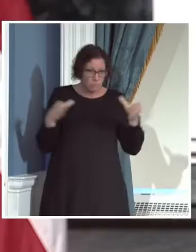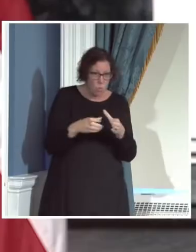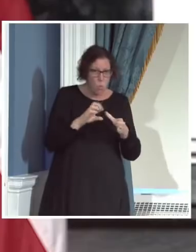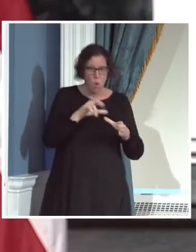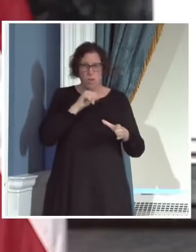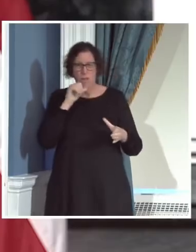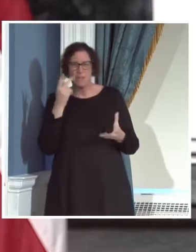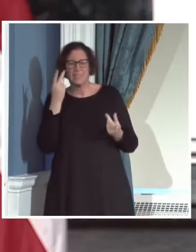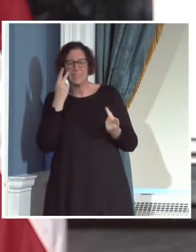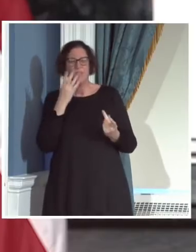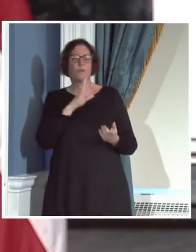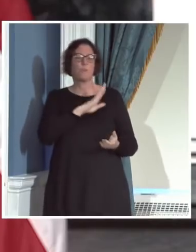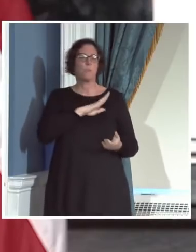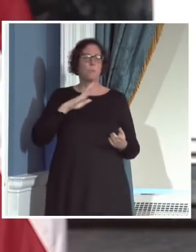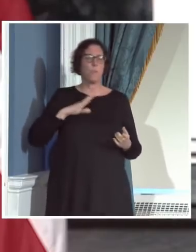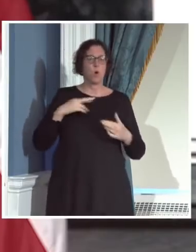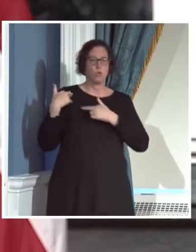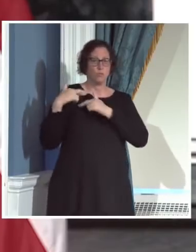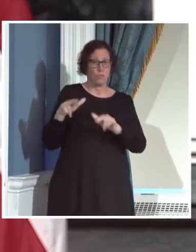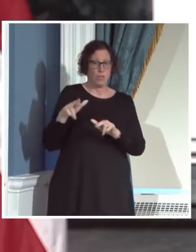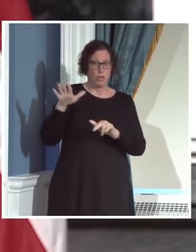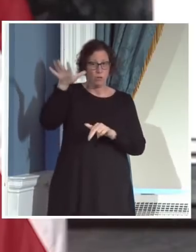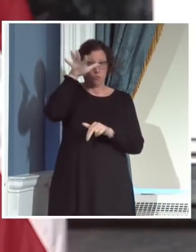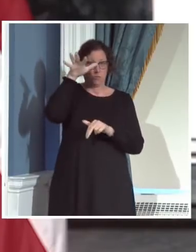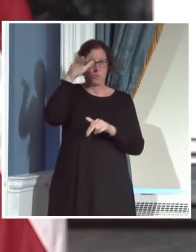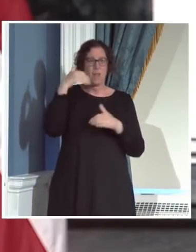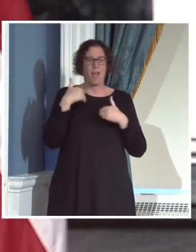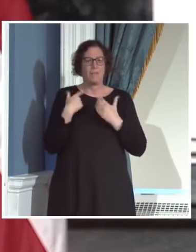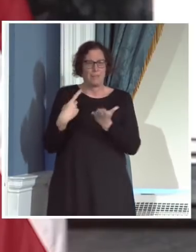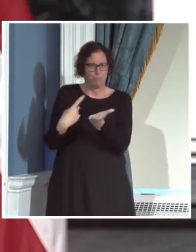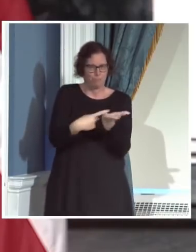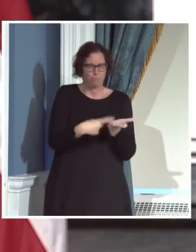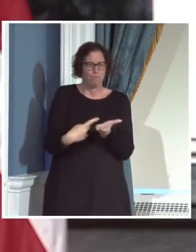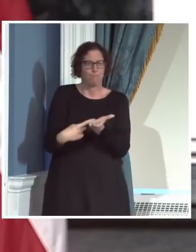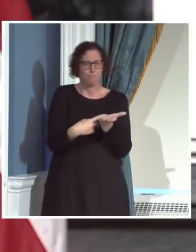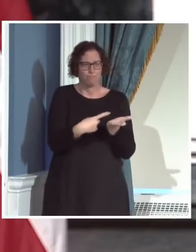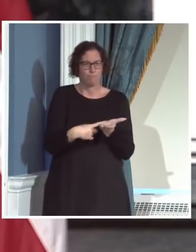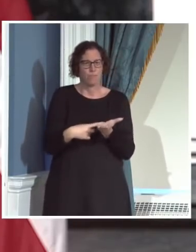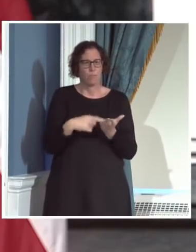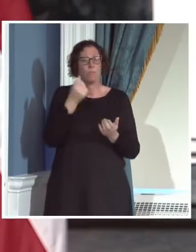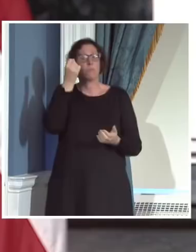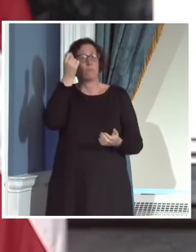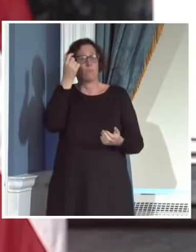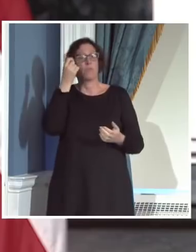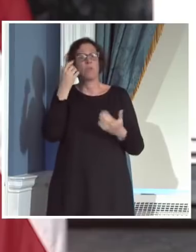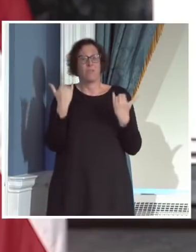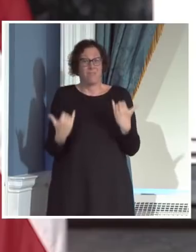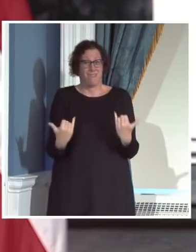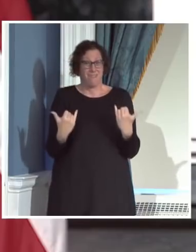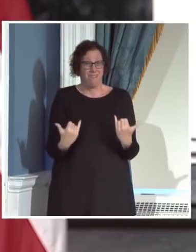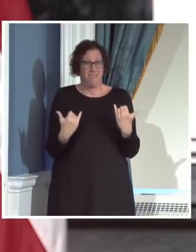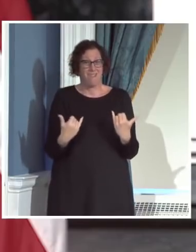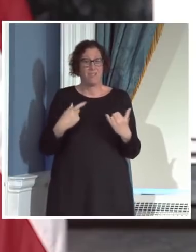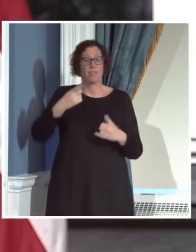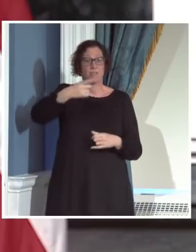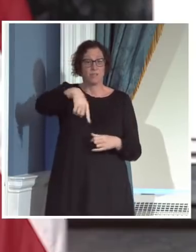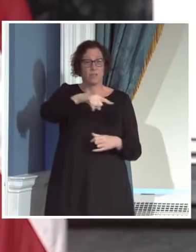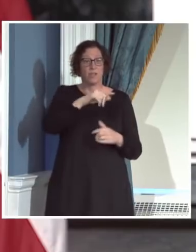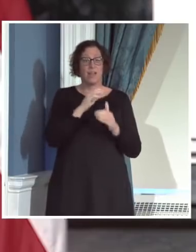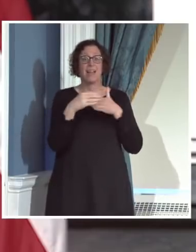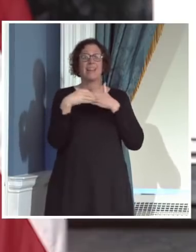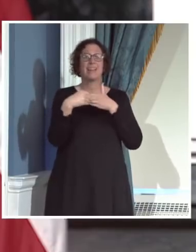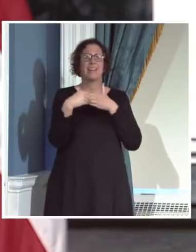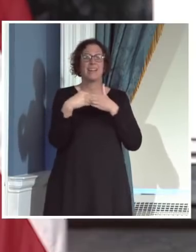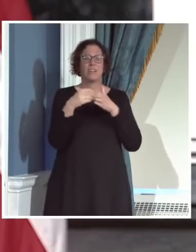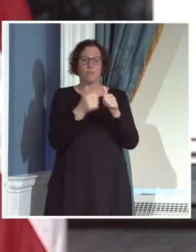more unity and consensus in New York City than I have on this topic. That this is